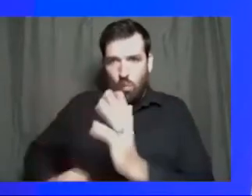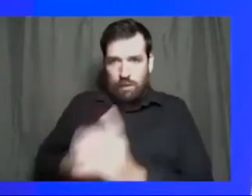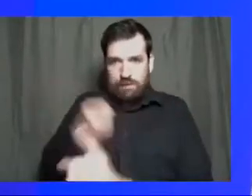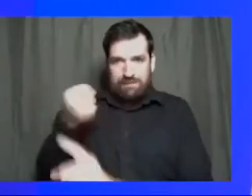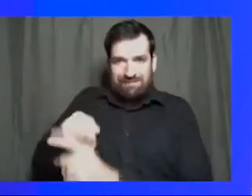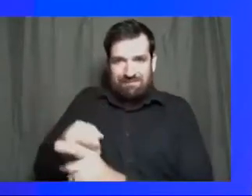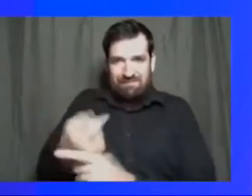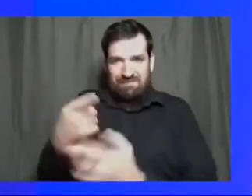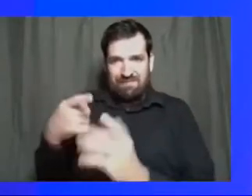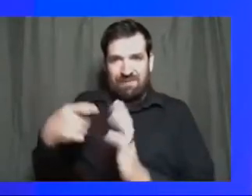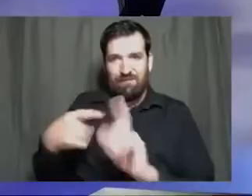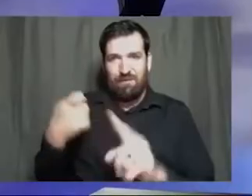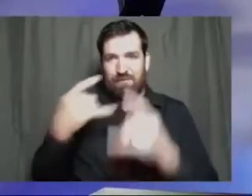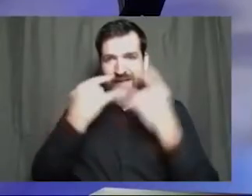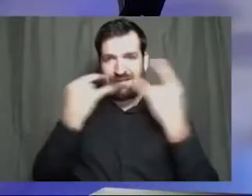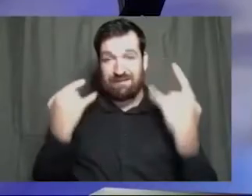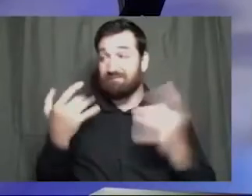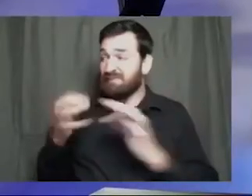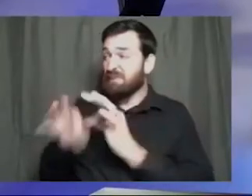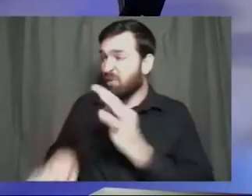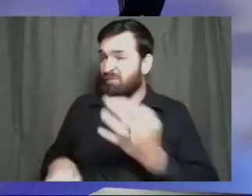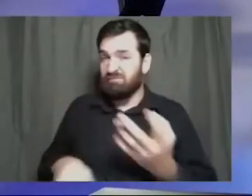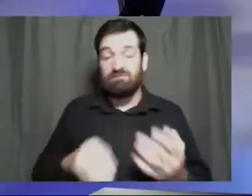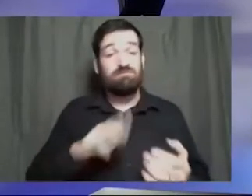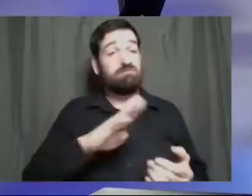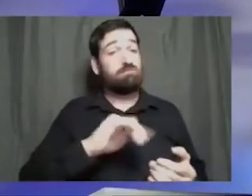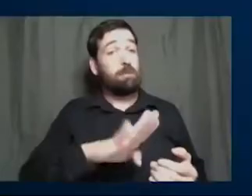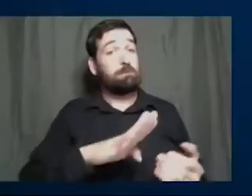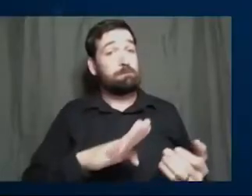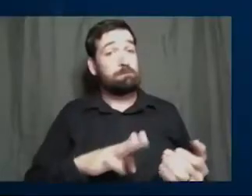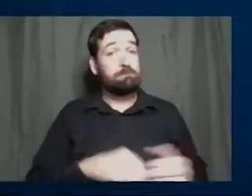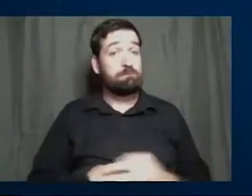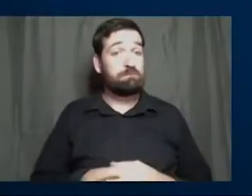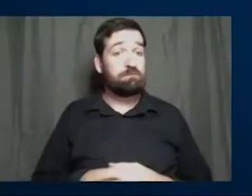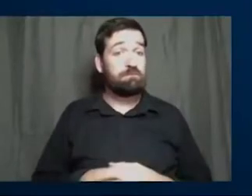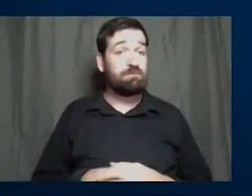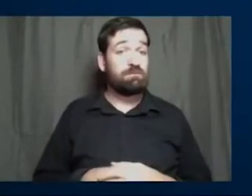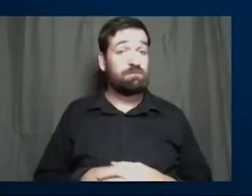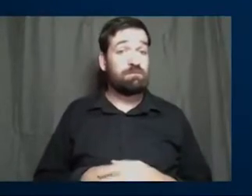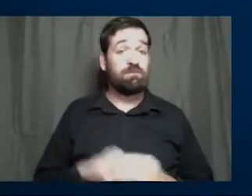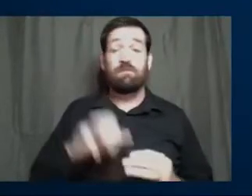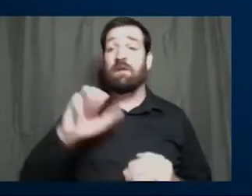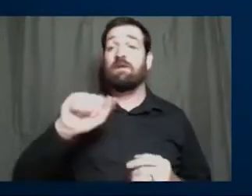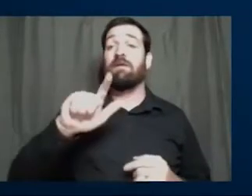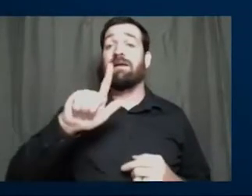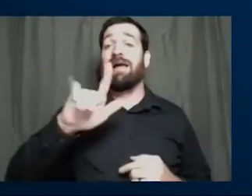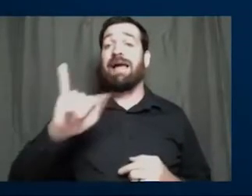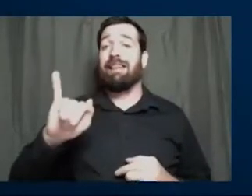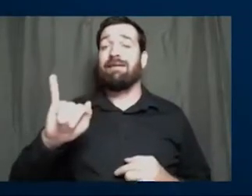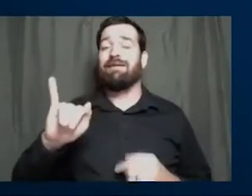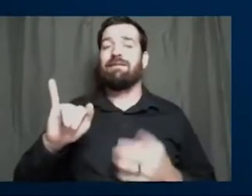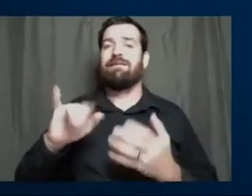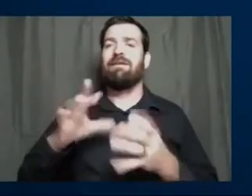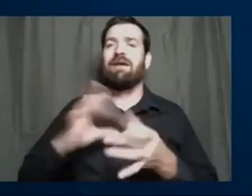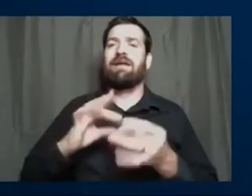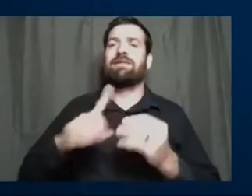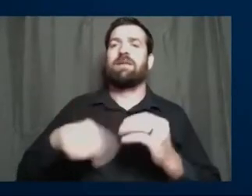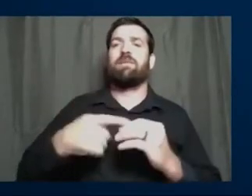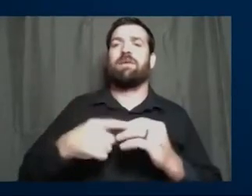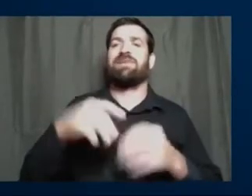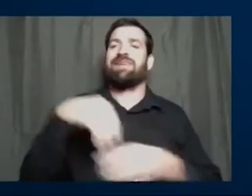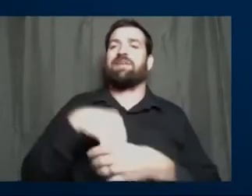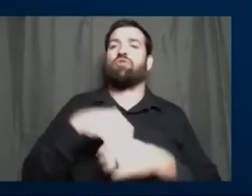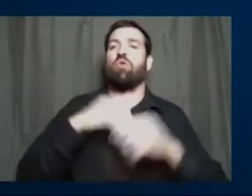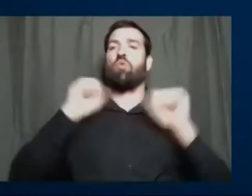simple. Yep. Bob? Sure seems like it. All right. Allie is asking, what about indoor workouts in public places? Should